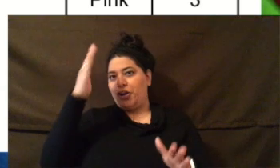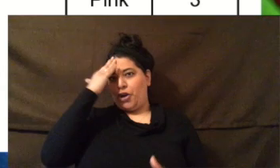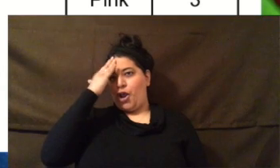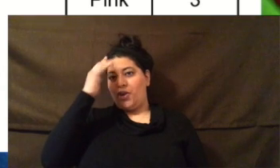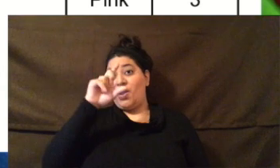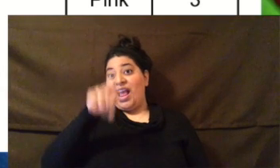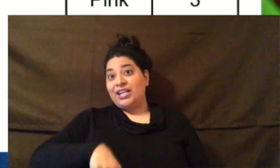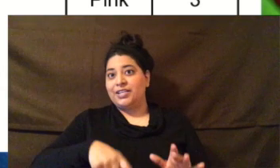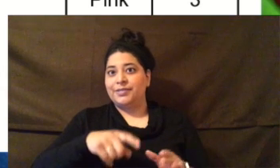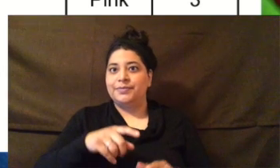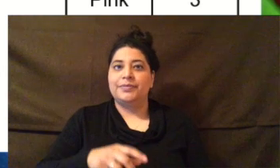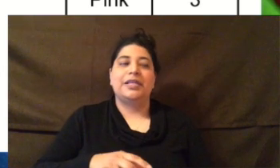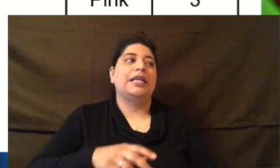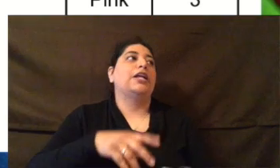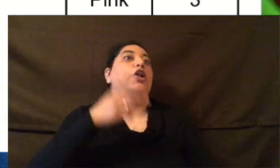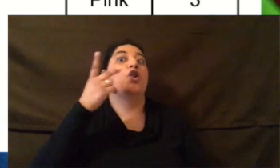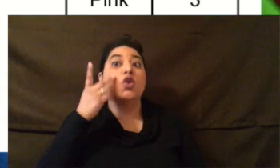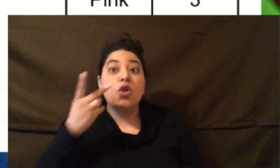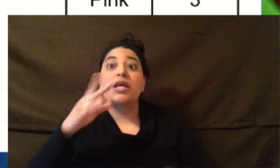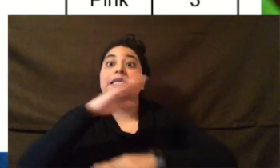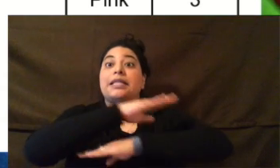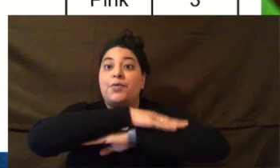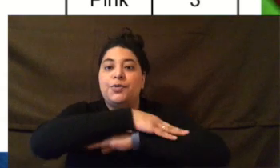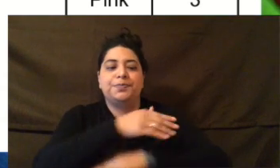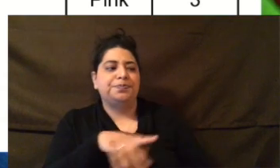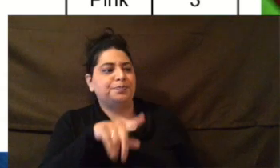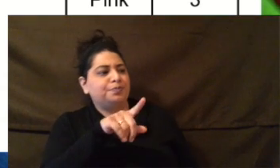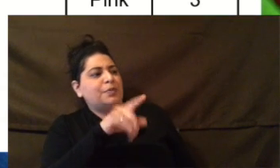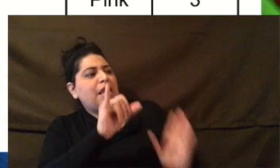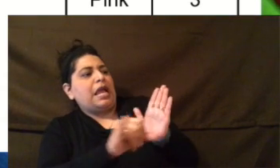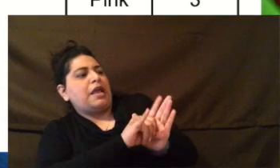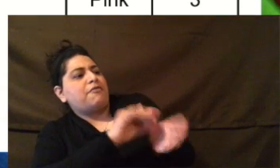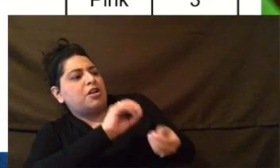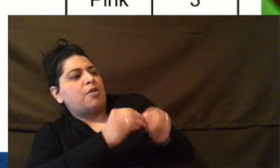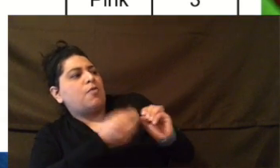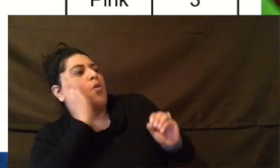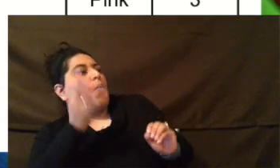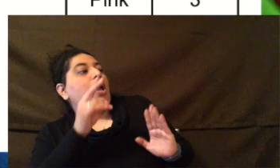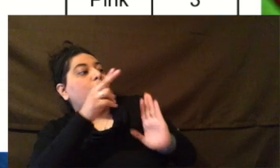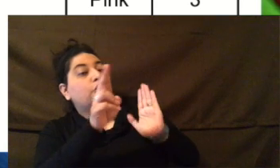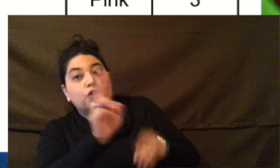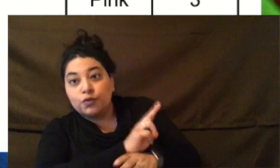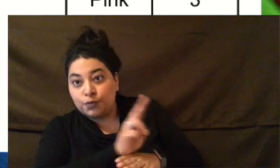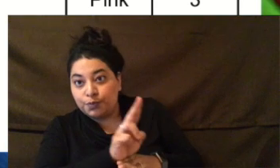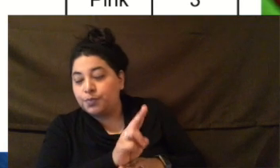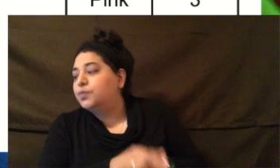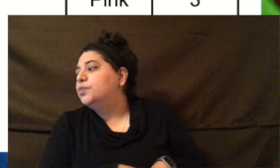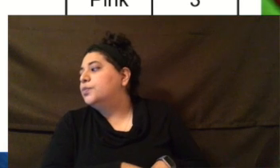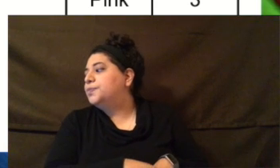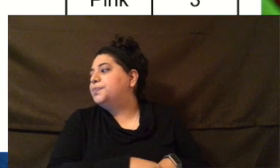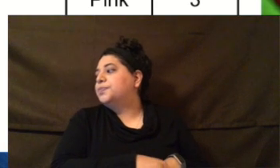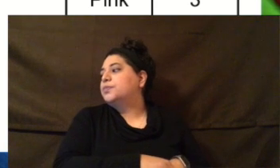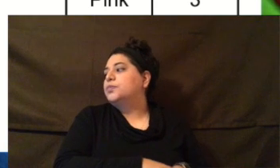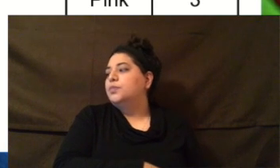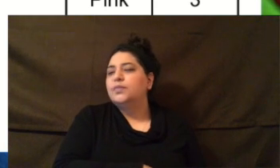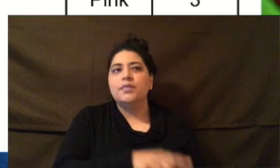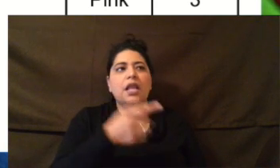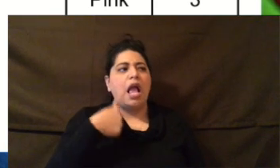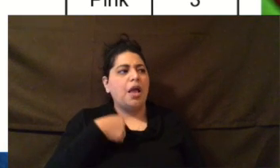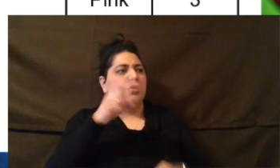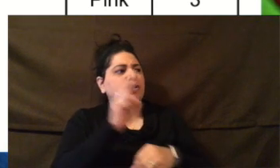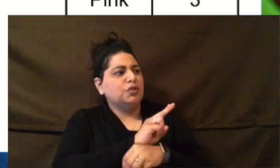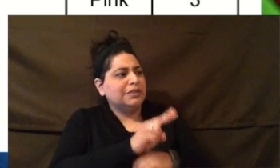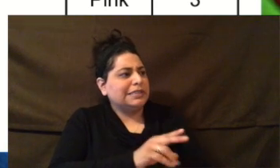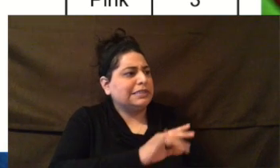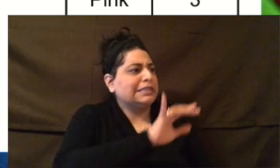you to do. I want you to go back to your frequency table and identify the numbers that you're going to be using. Okay? So